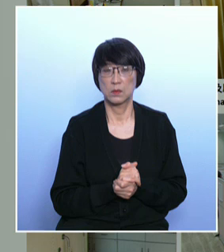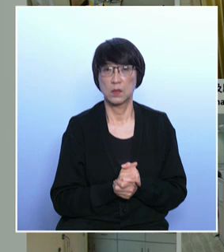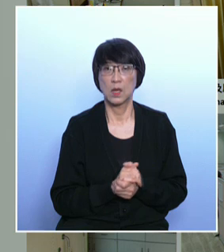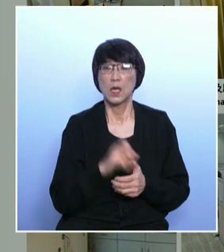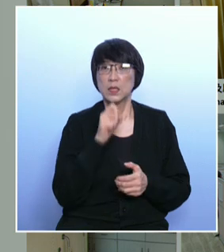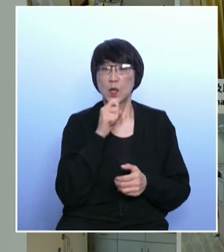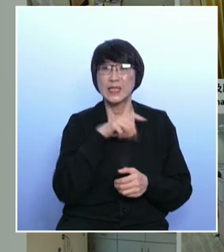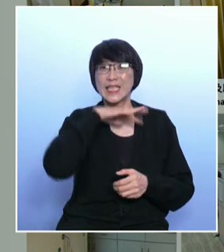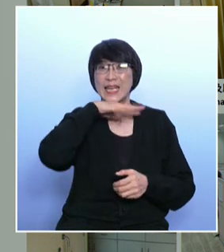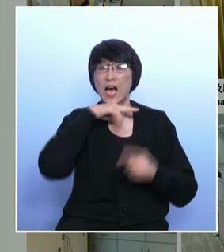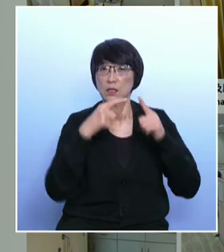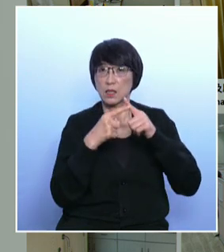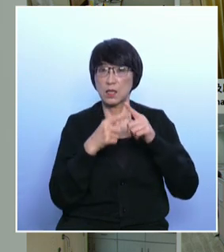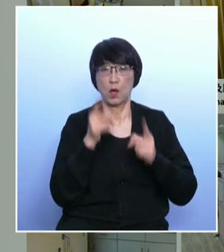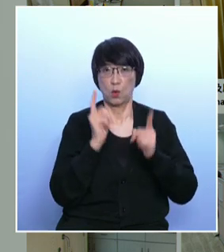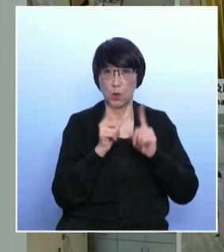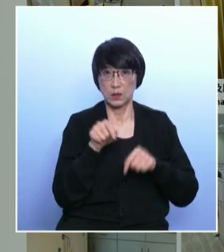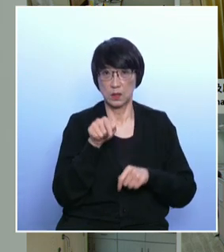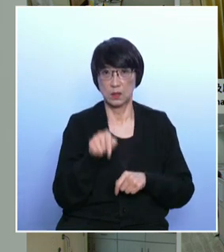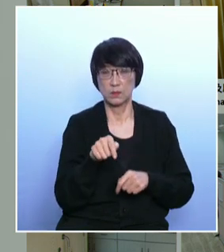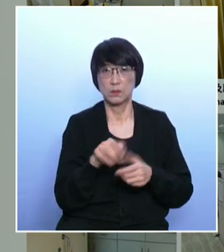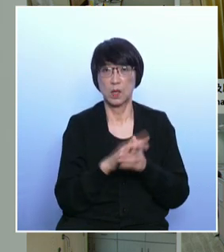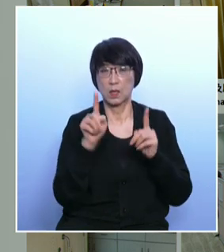that includes medicine